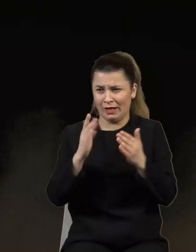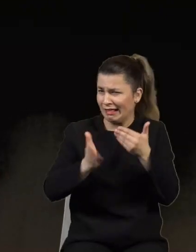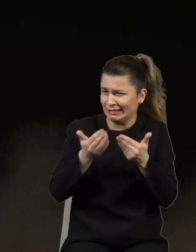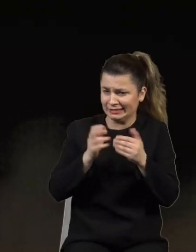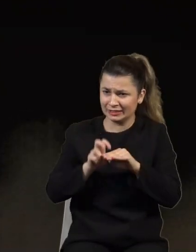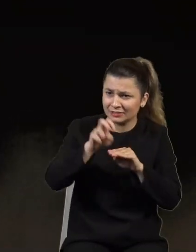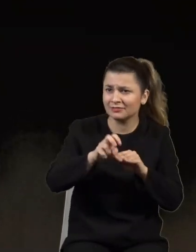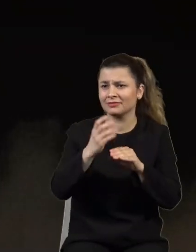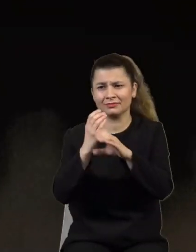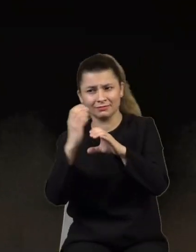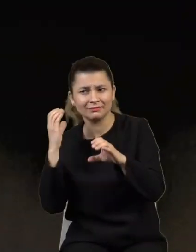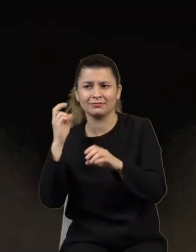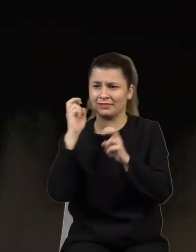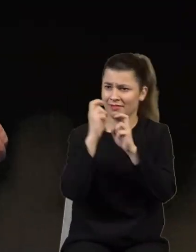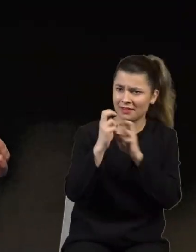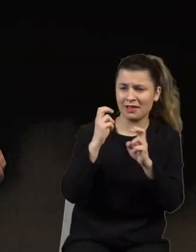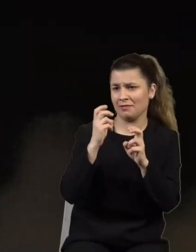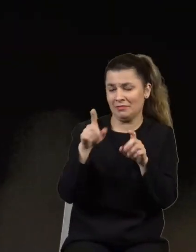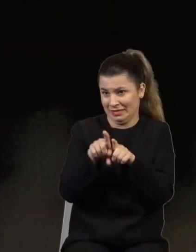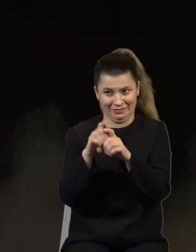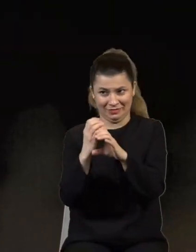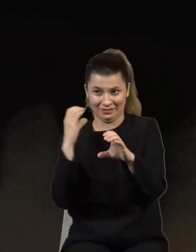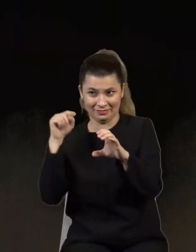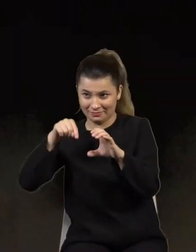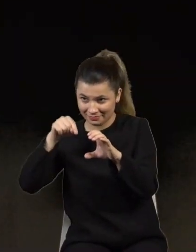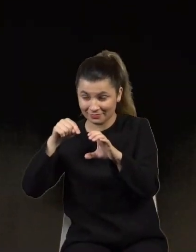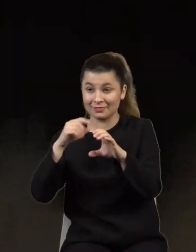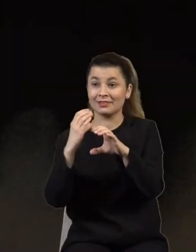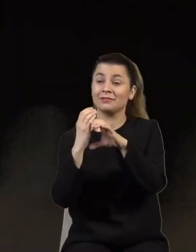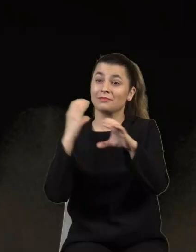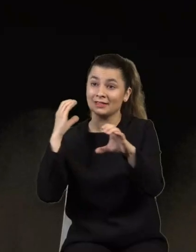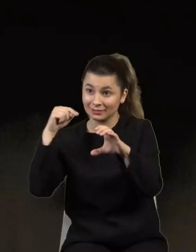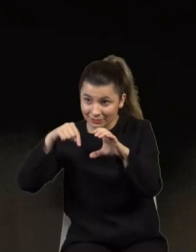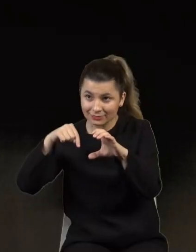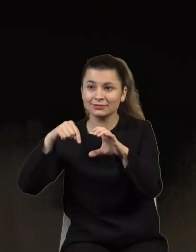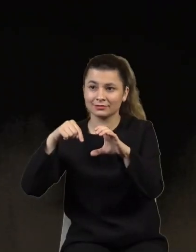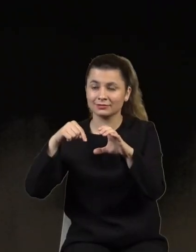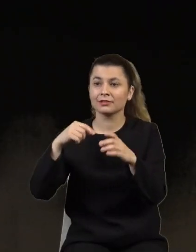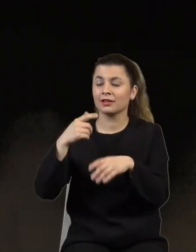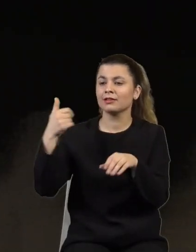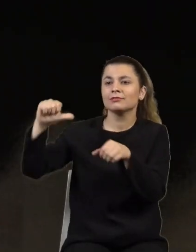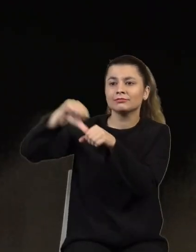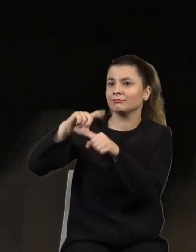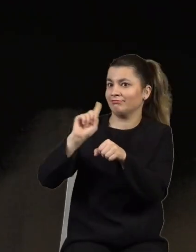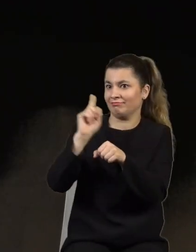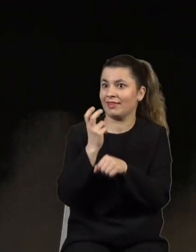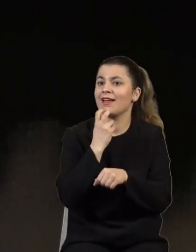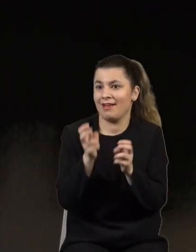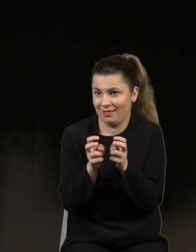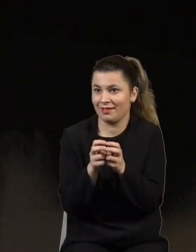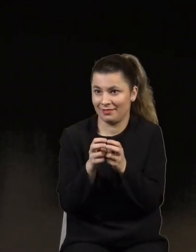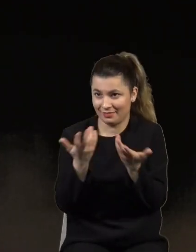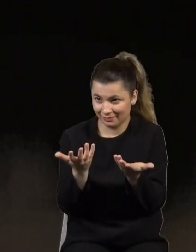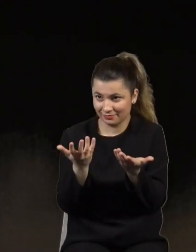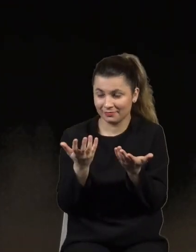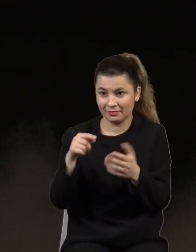electric. So that's only one point of change between these 2 years, 2011 and